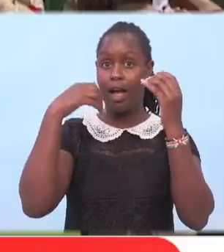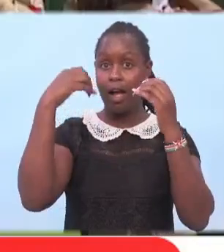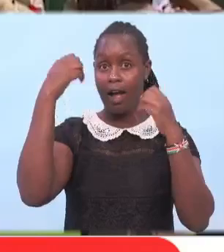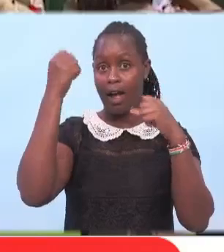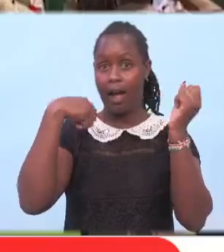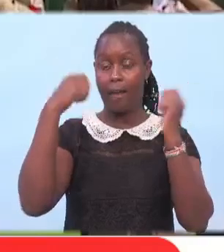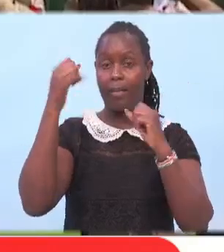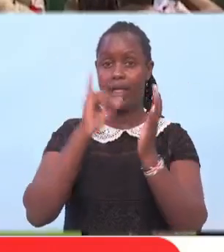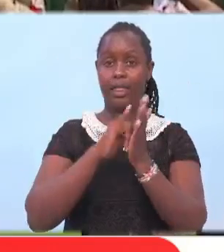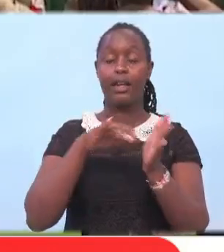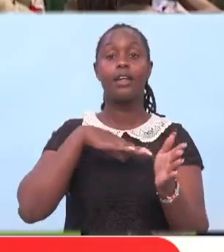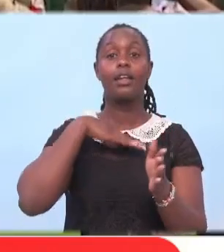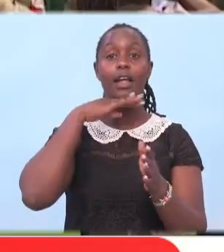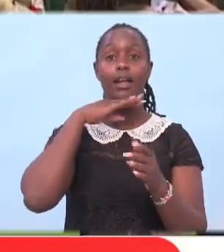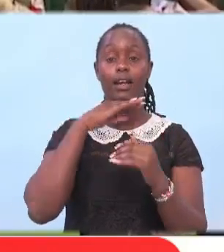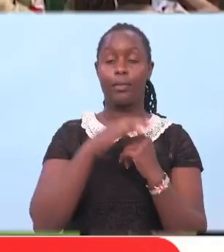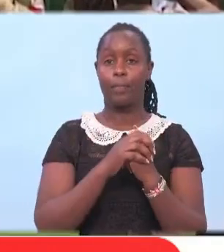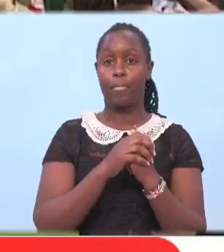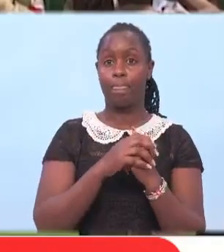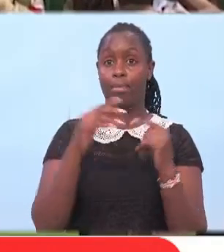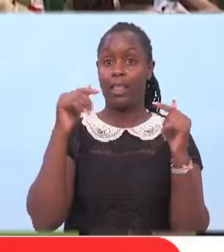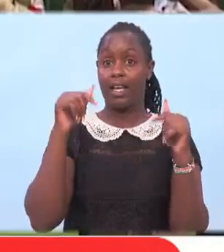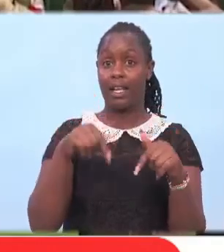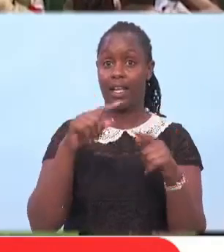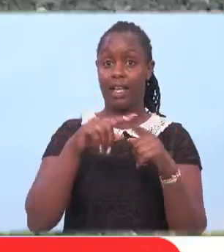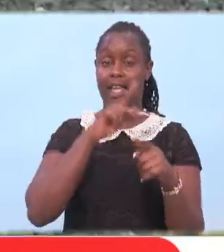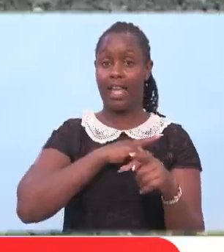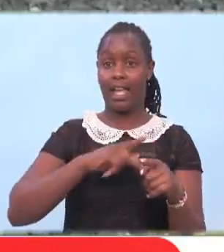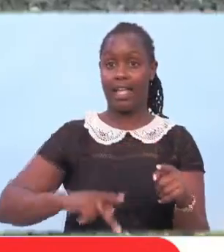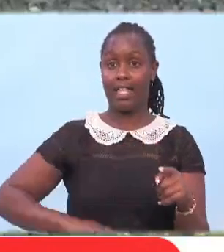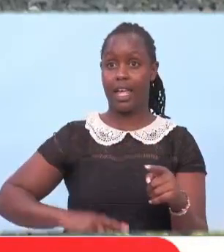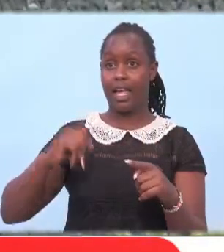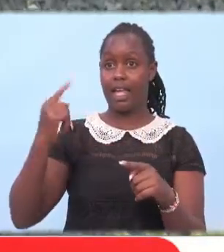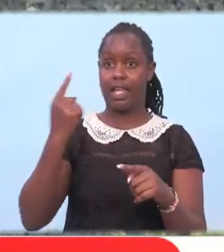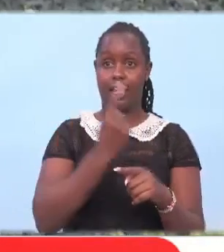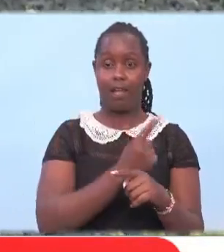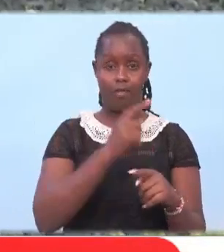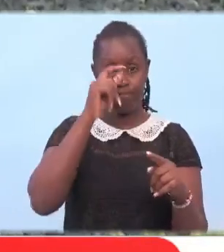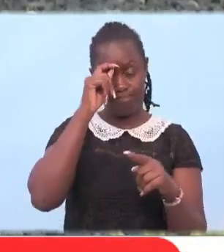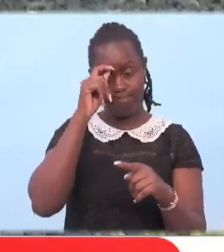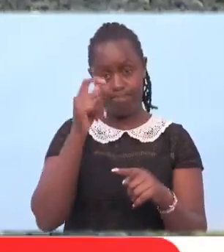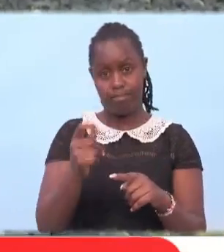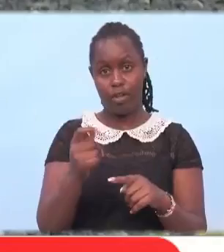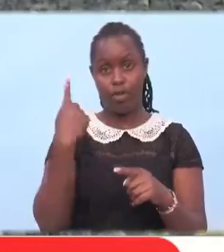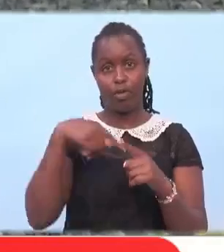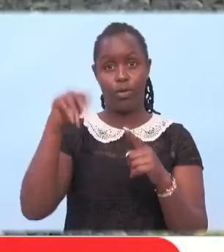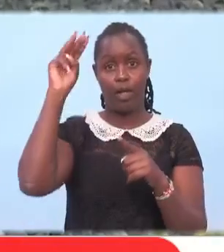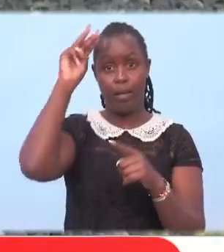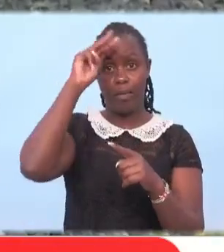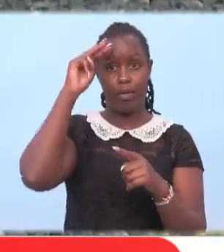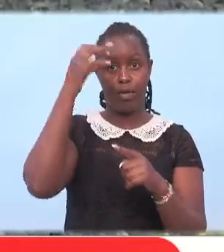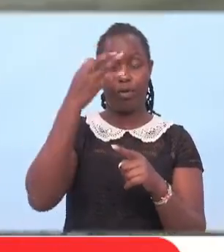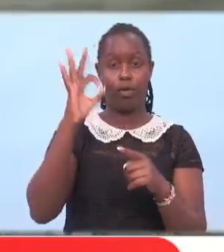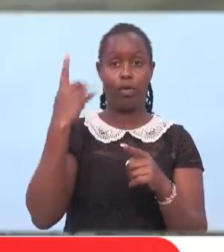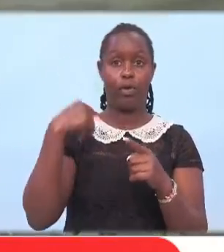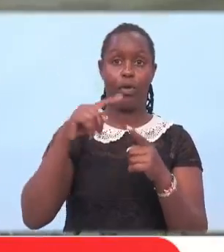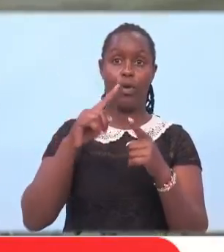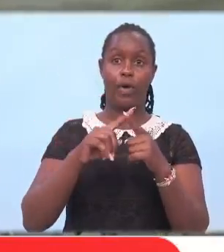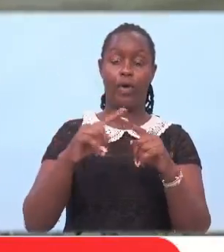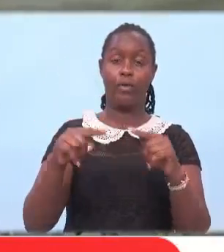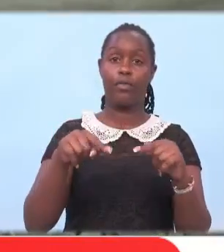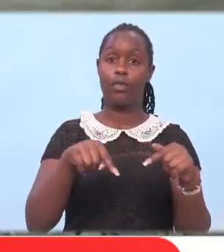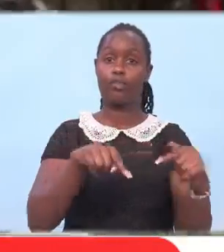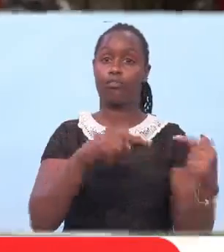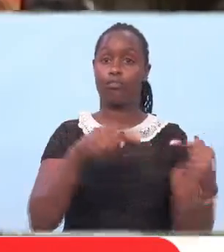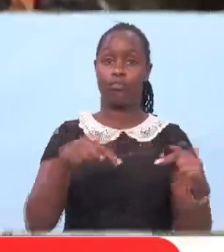I. Here, King Charles and the Queen came to pay respect to the memorial of the wounded in the First and